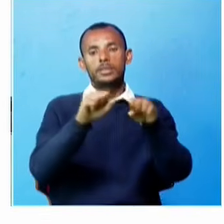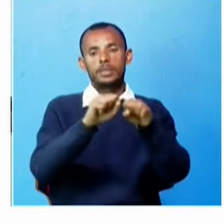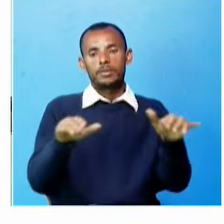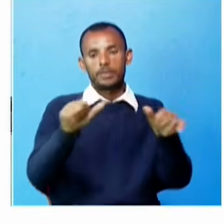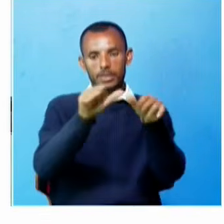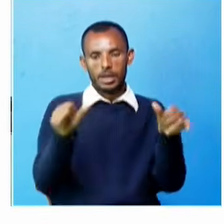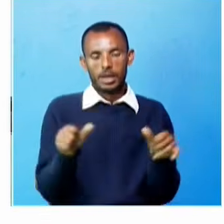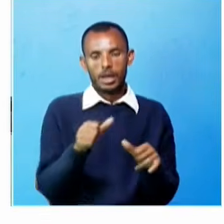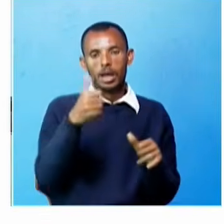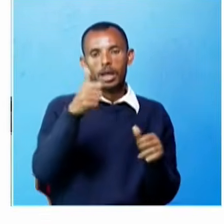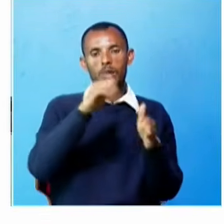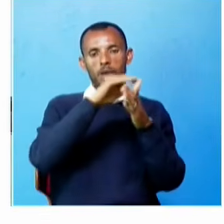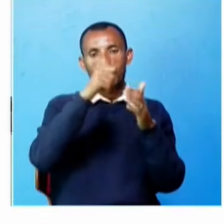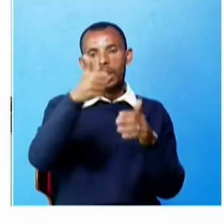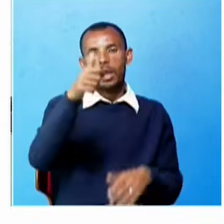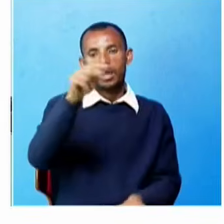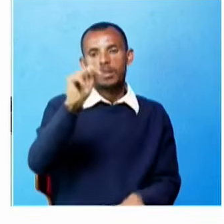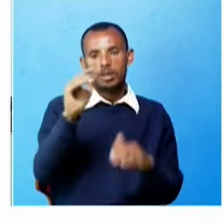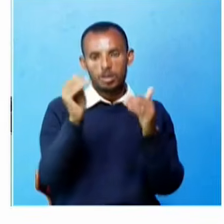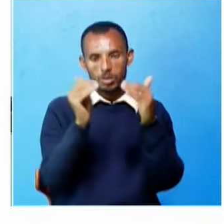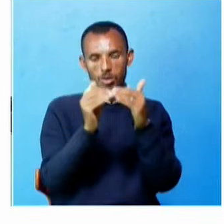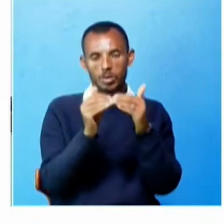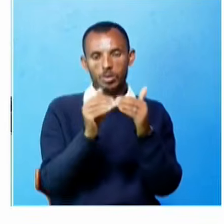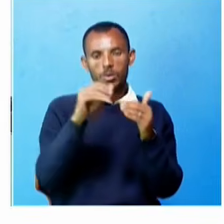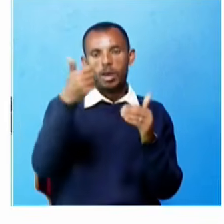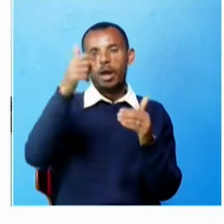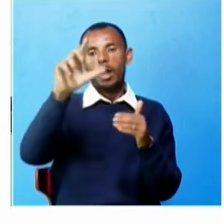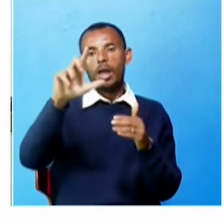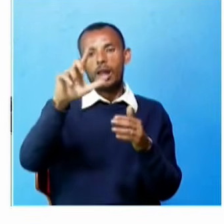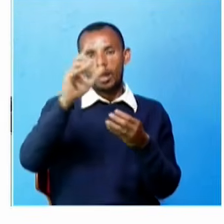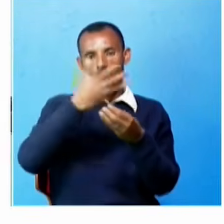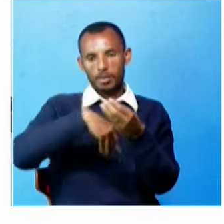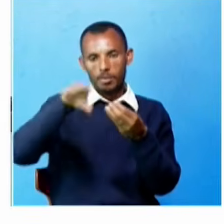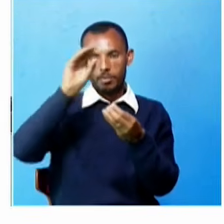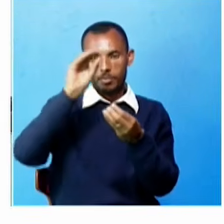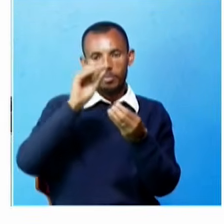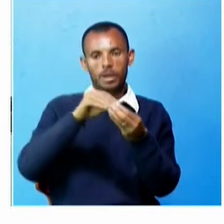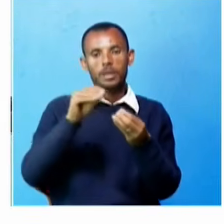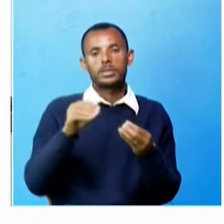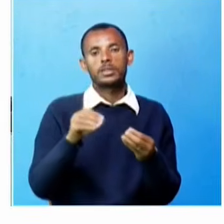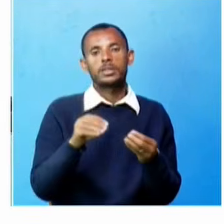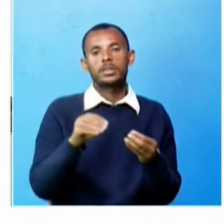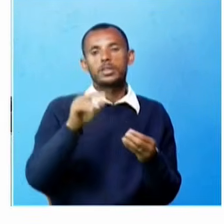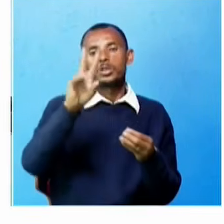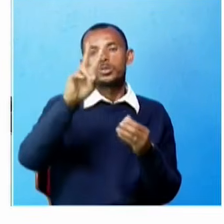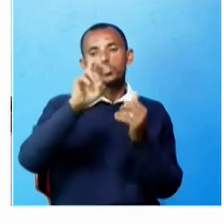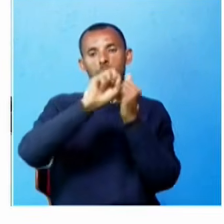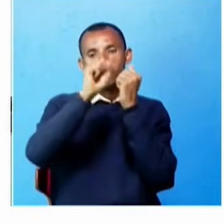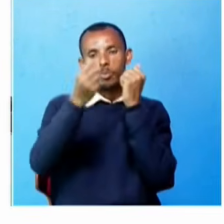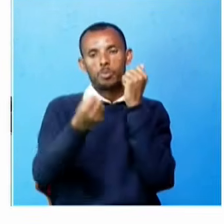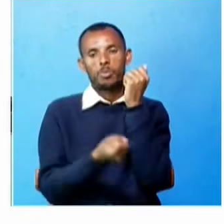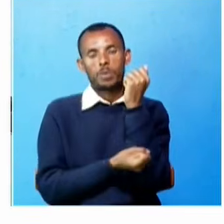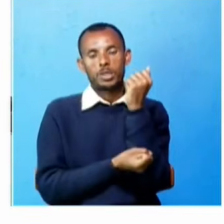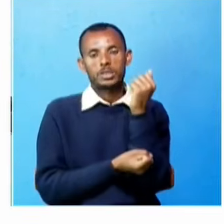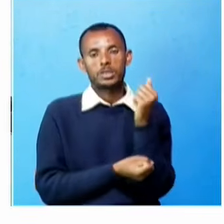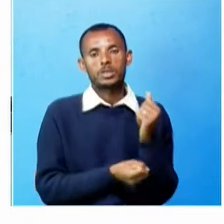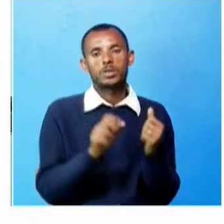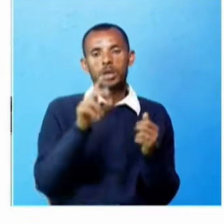by the sum of the lateral surface area plus the area of the two bases. So you can